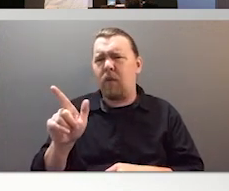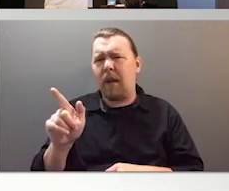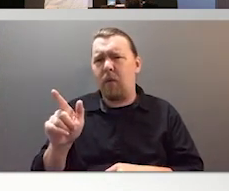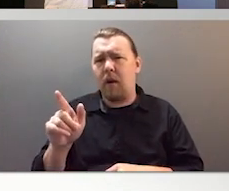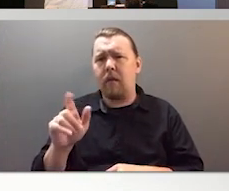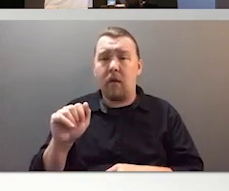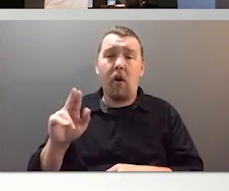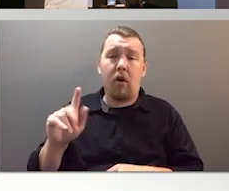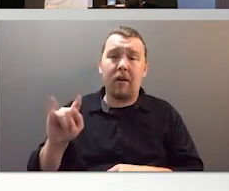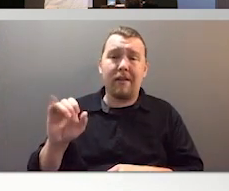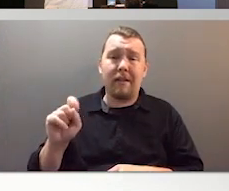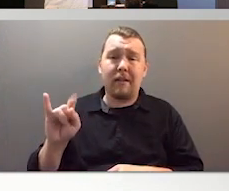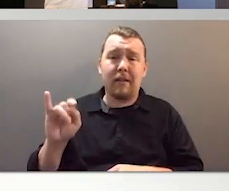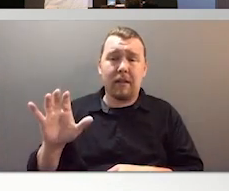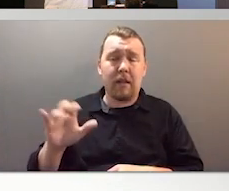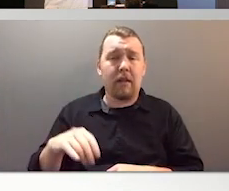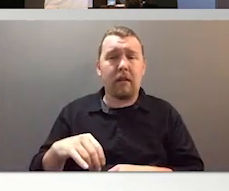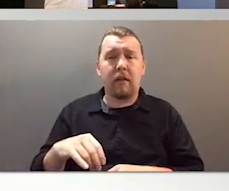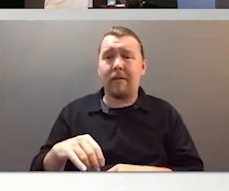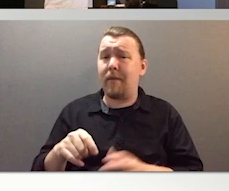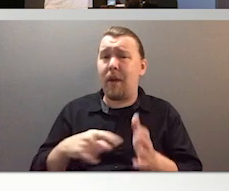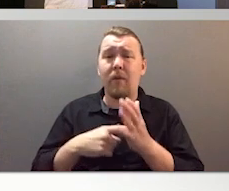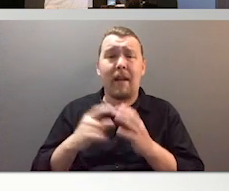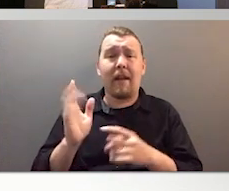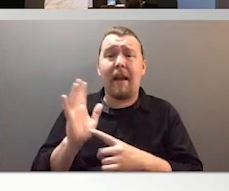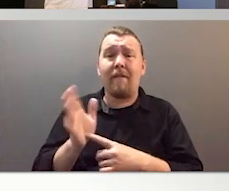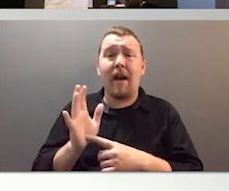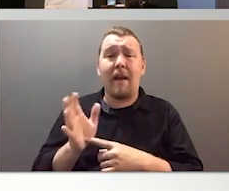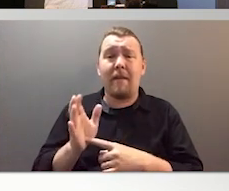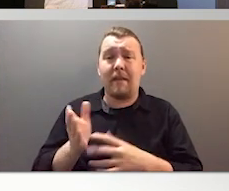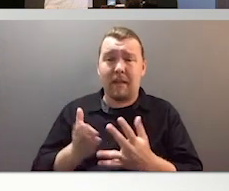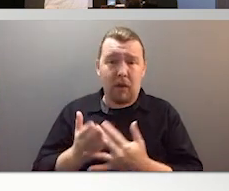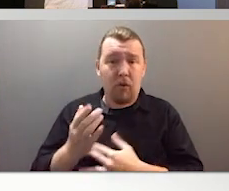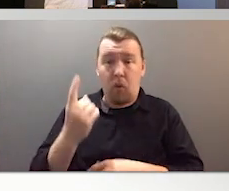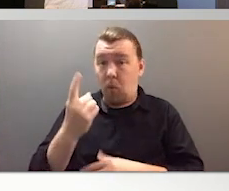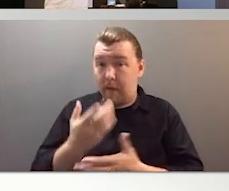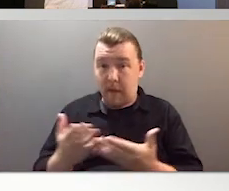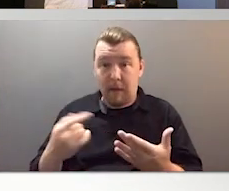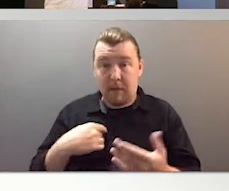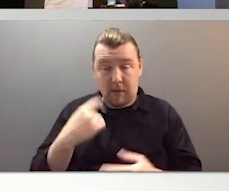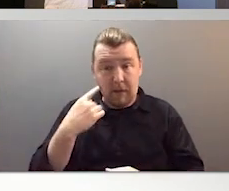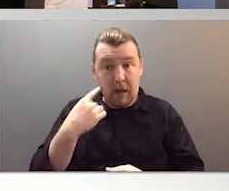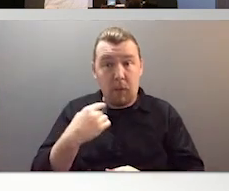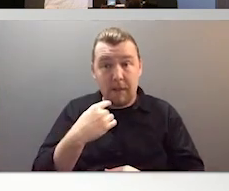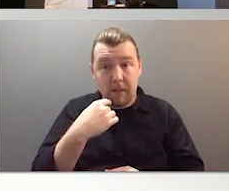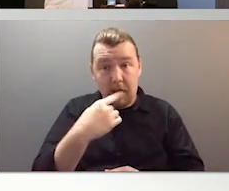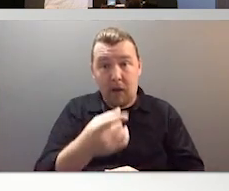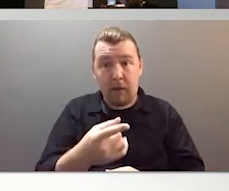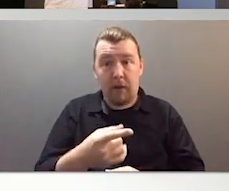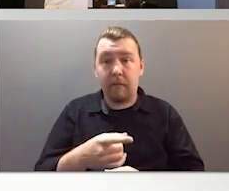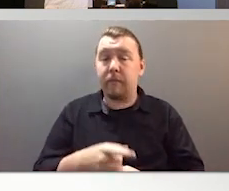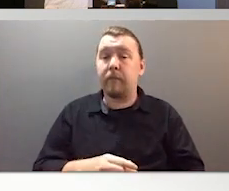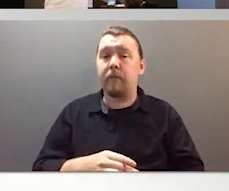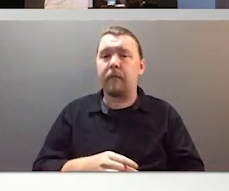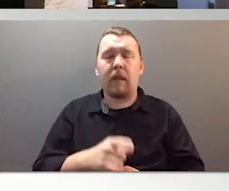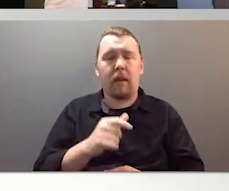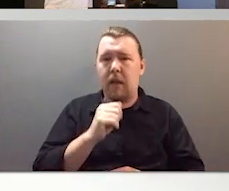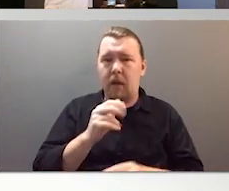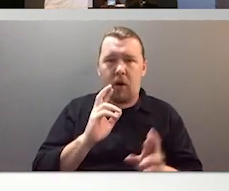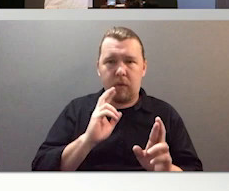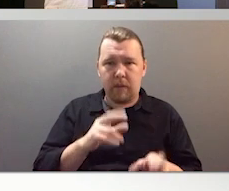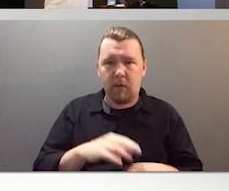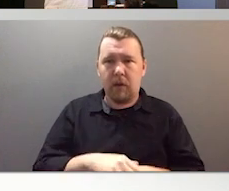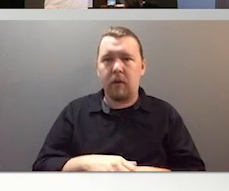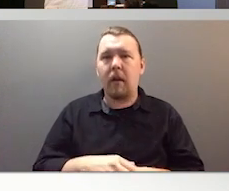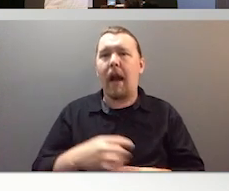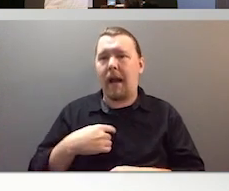a response, I would then demonstrate what we were going to do. And then I would hold out my hands and wait for him to be ready for me to guide him